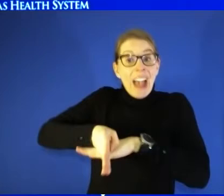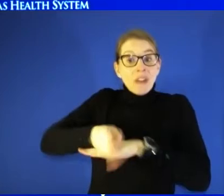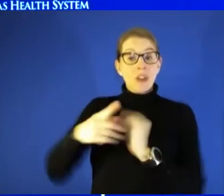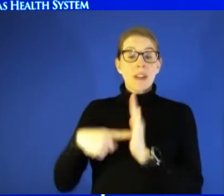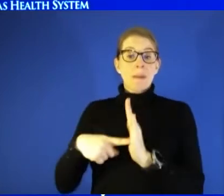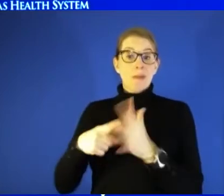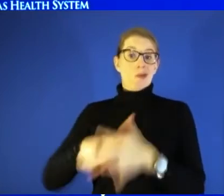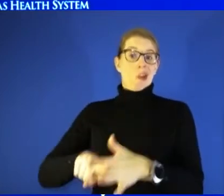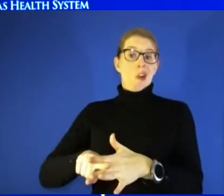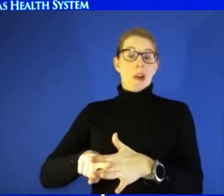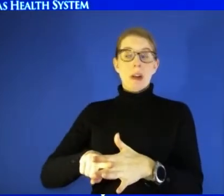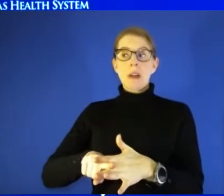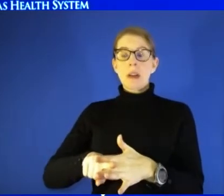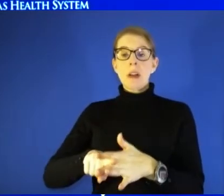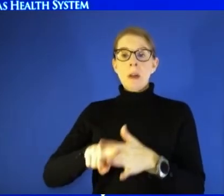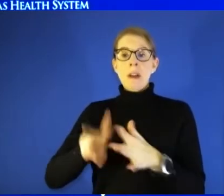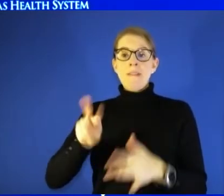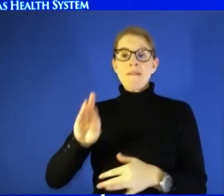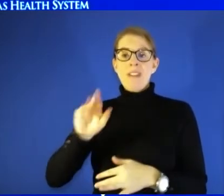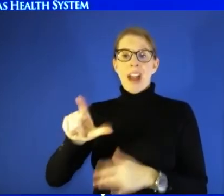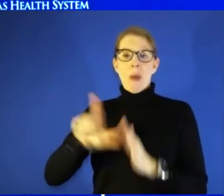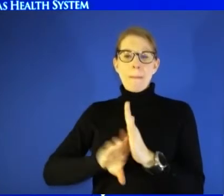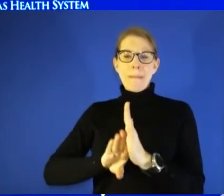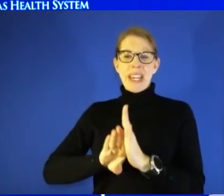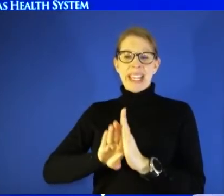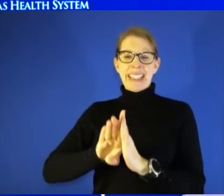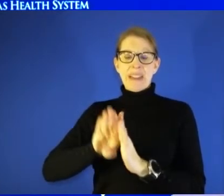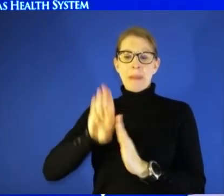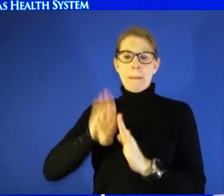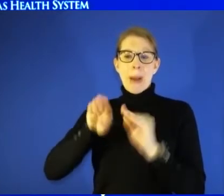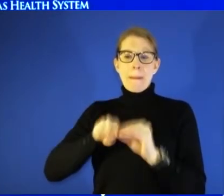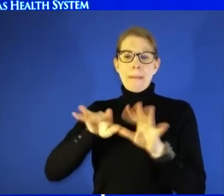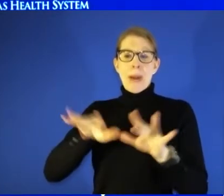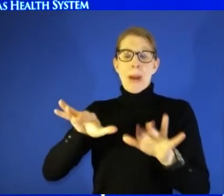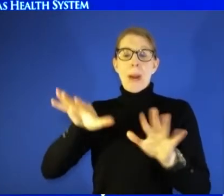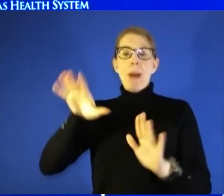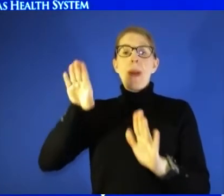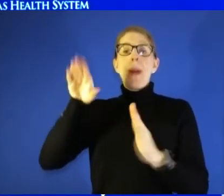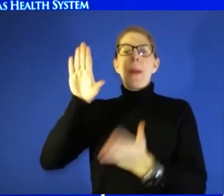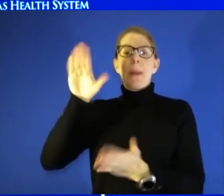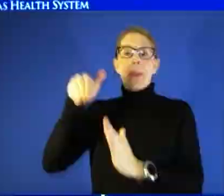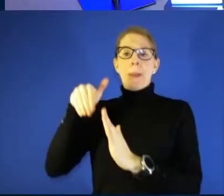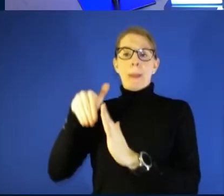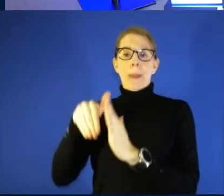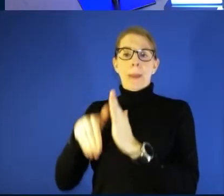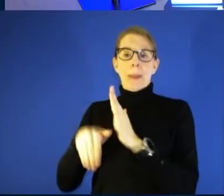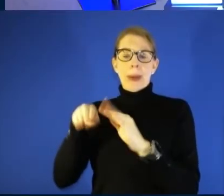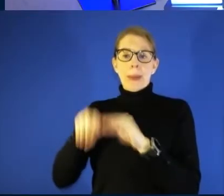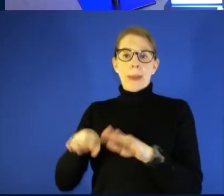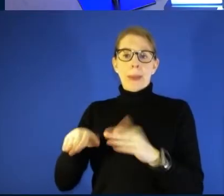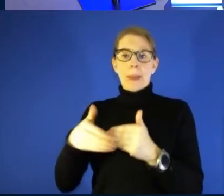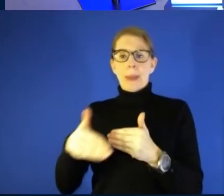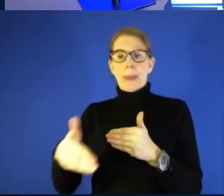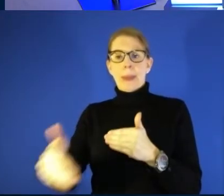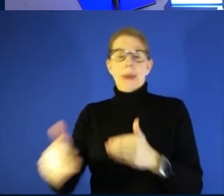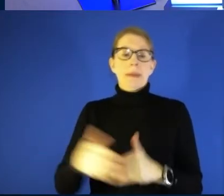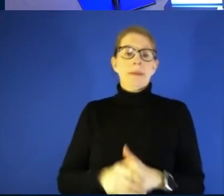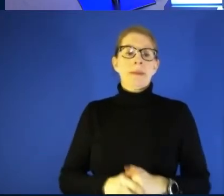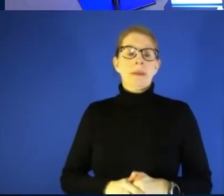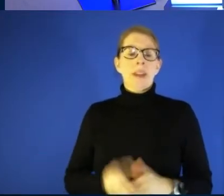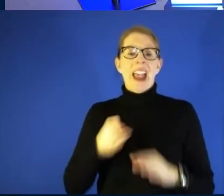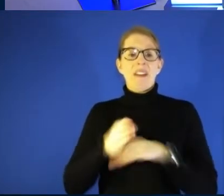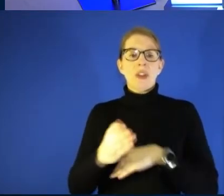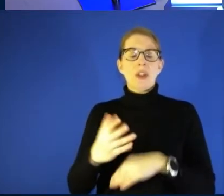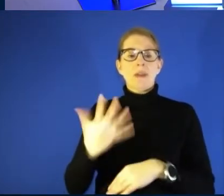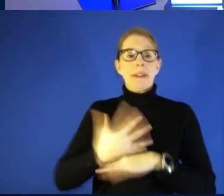is when you really have that viral peak, and then it starts to go down after that point. So. All right. I don't know if you guys know this question, but Jerry